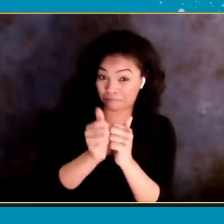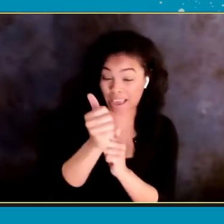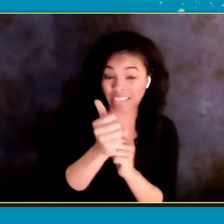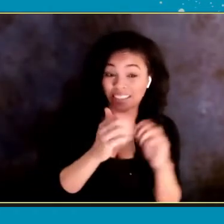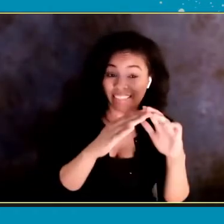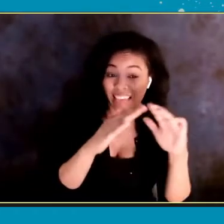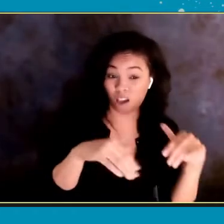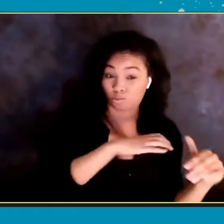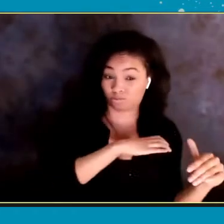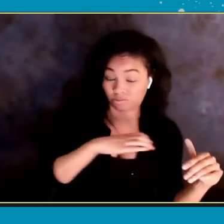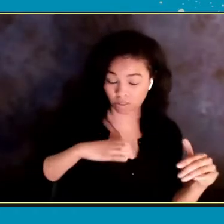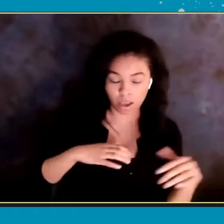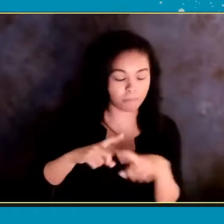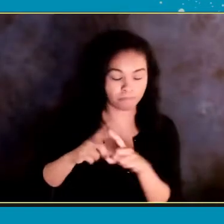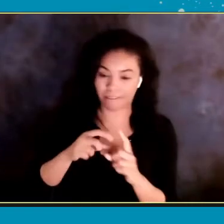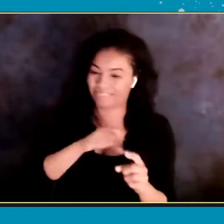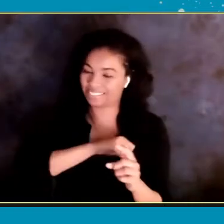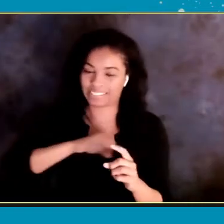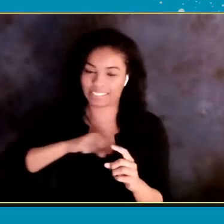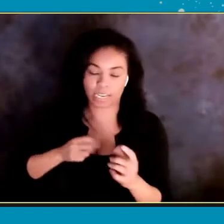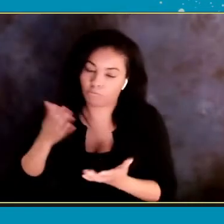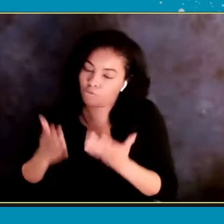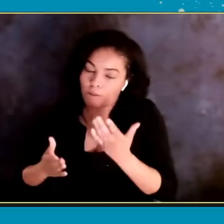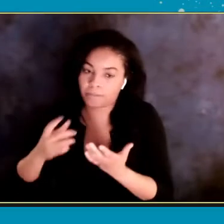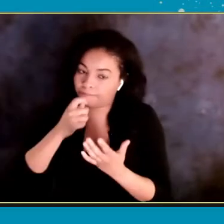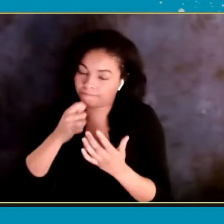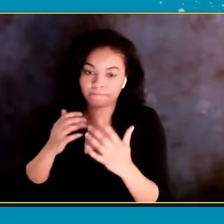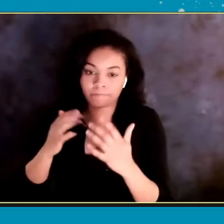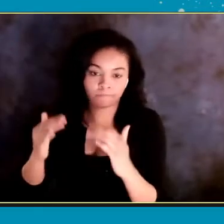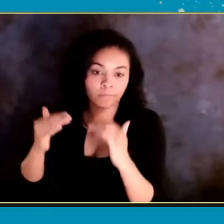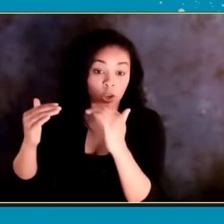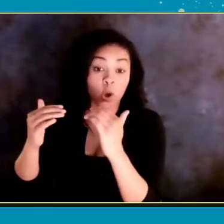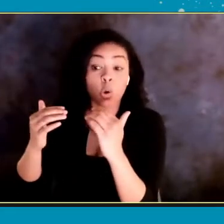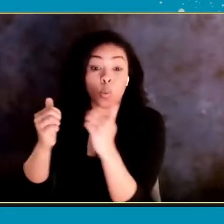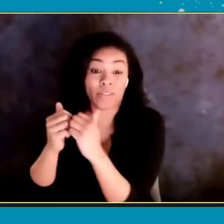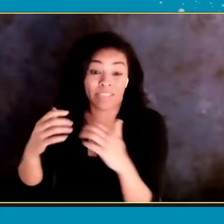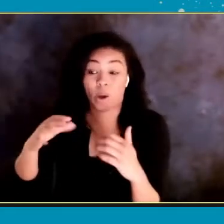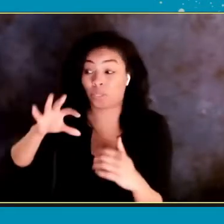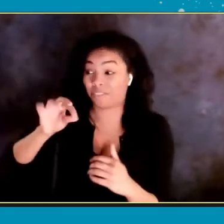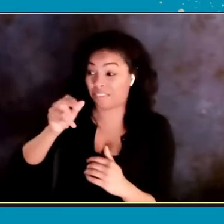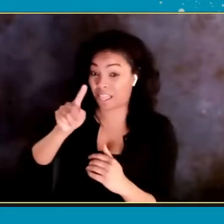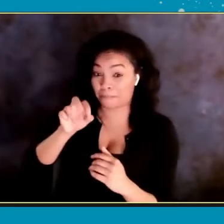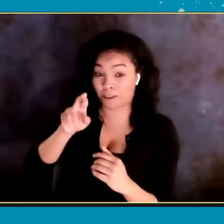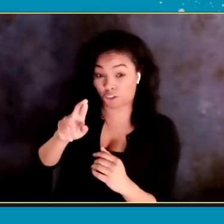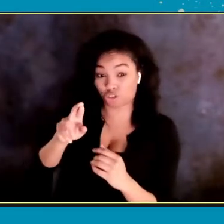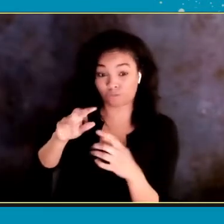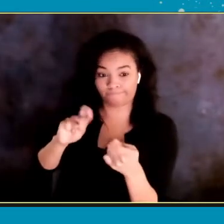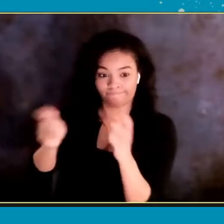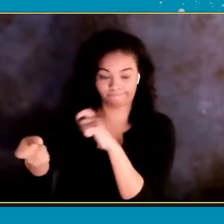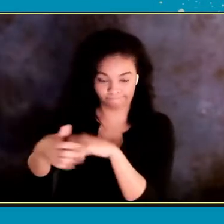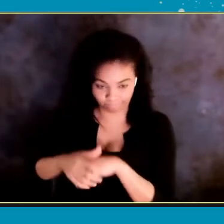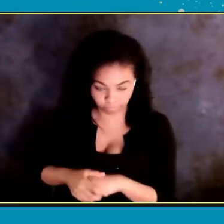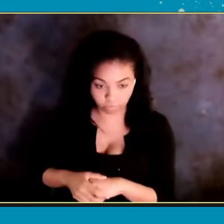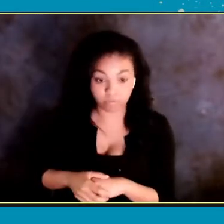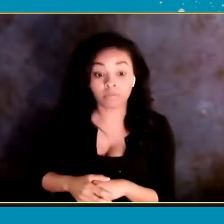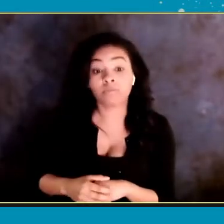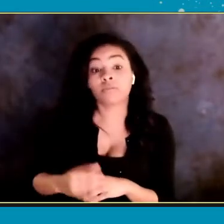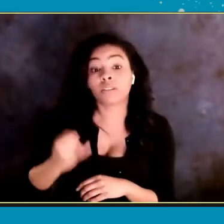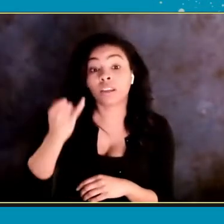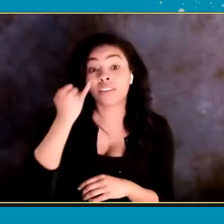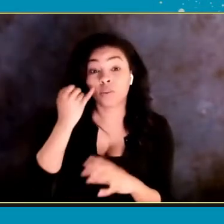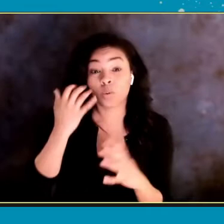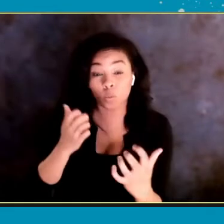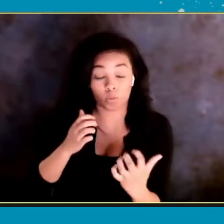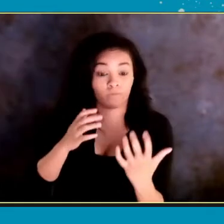of advancing in the Senate without filibuster reform. In order to counter voter suppression happening in states all over the